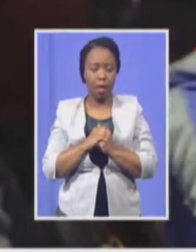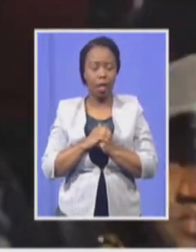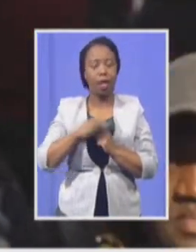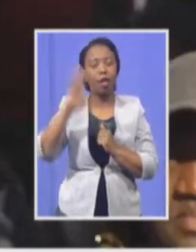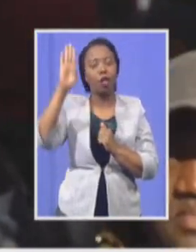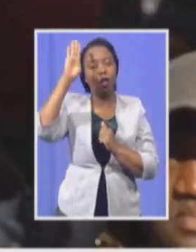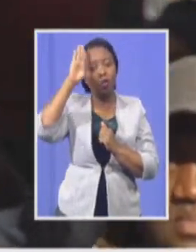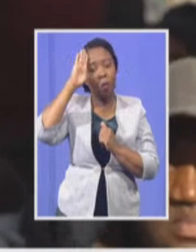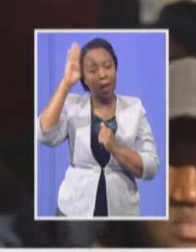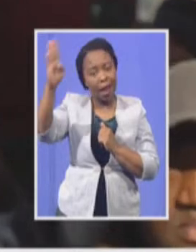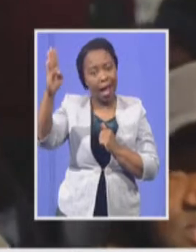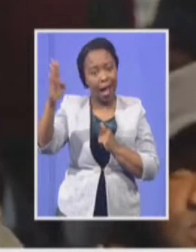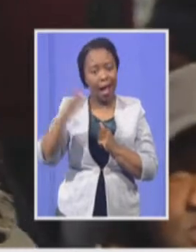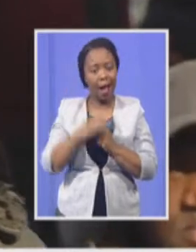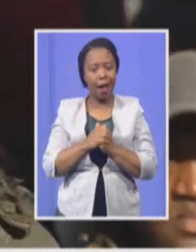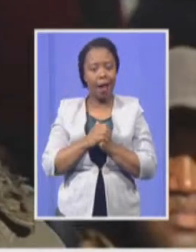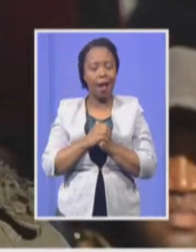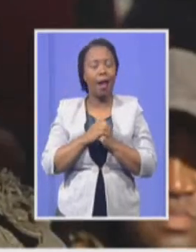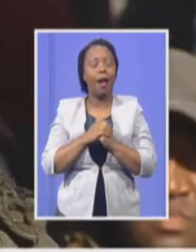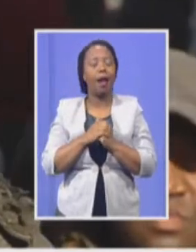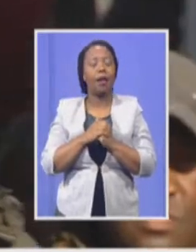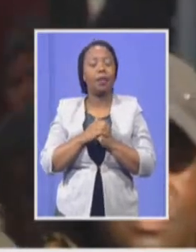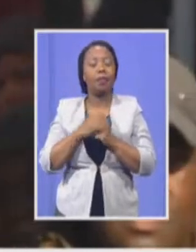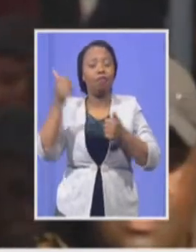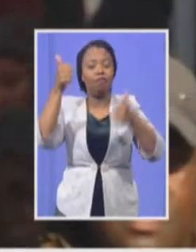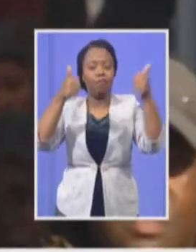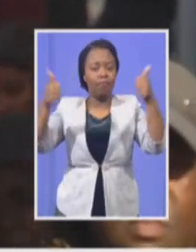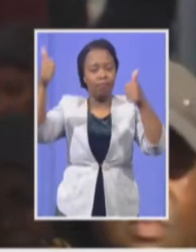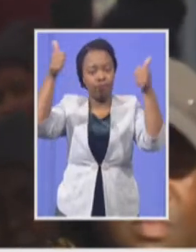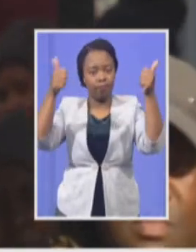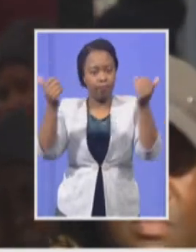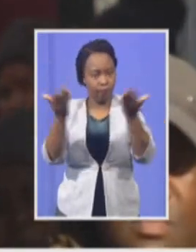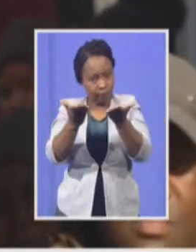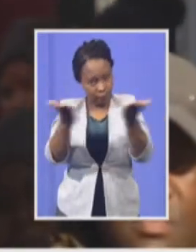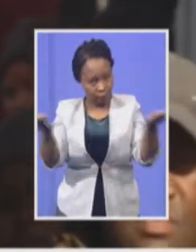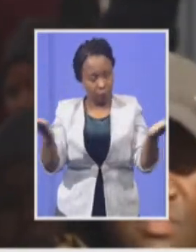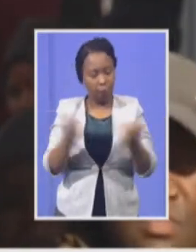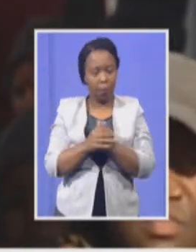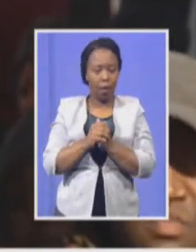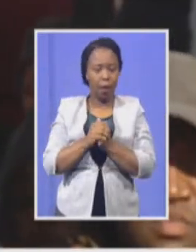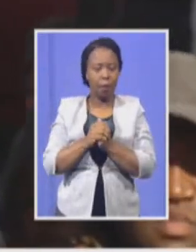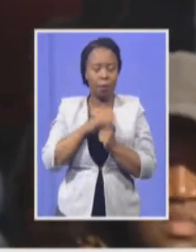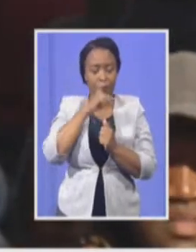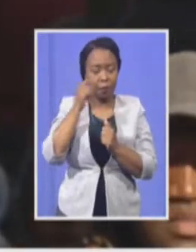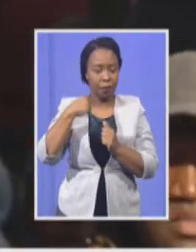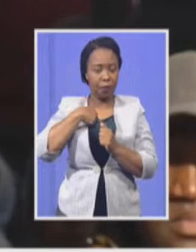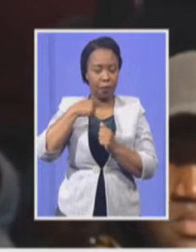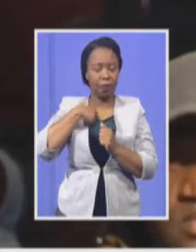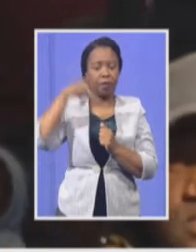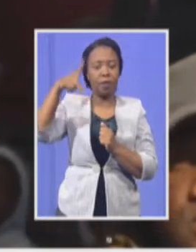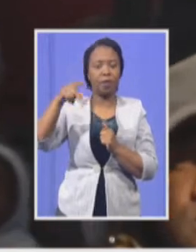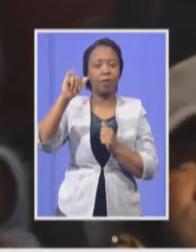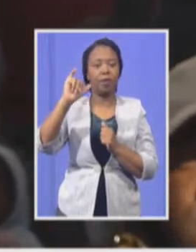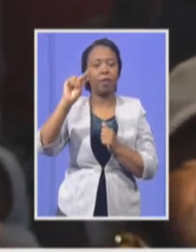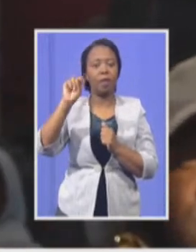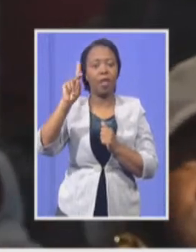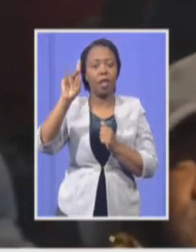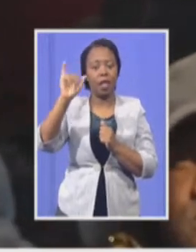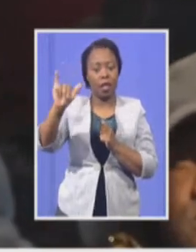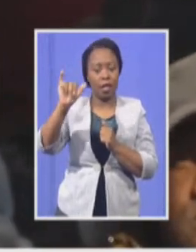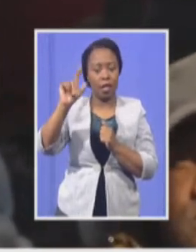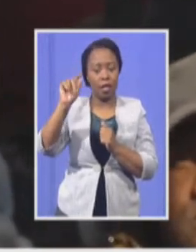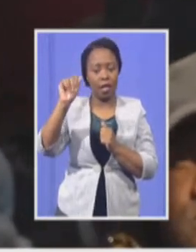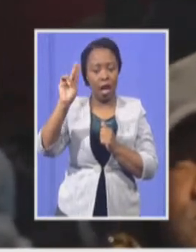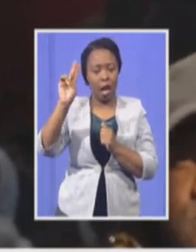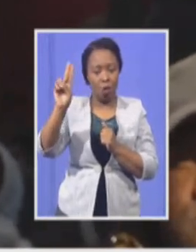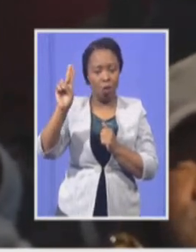dumelang batho ba baholo ba leng mo pele ya buang mona ke Pinki Tau re na le